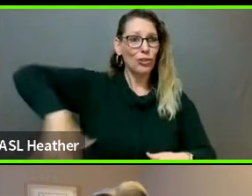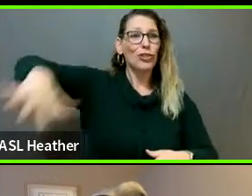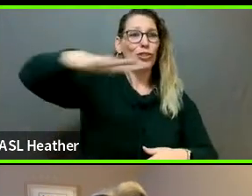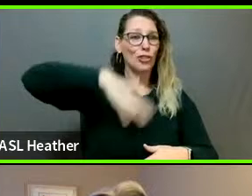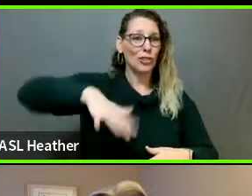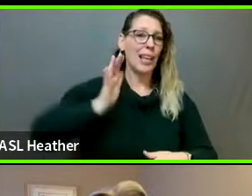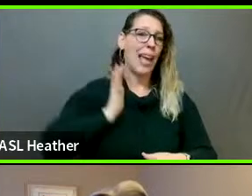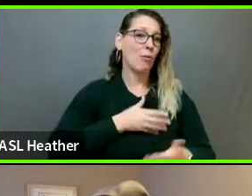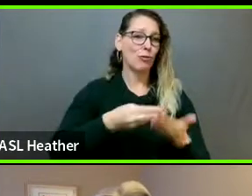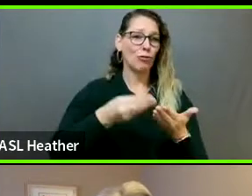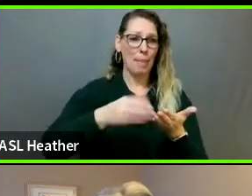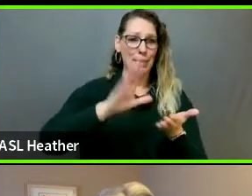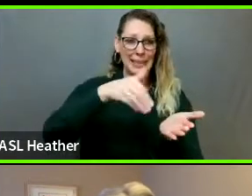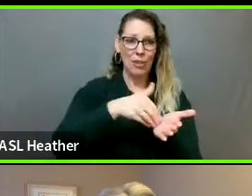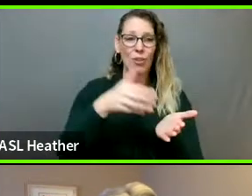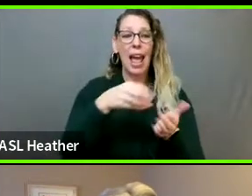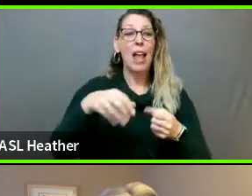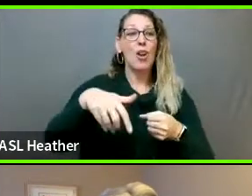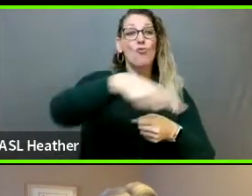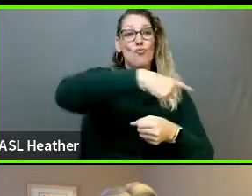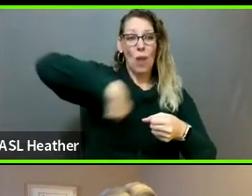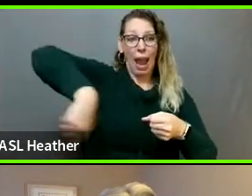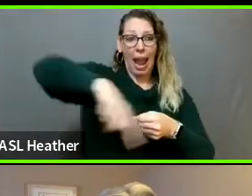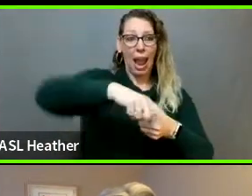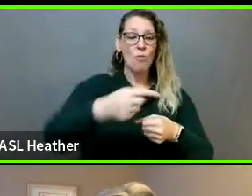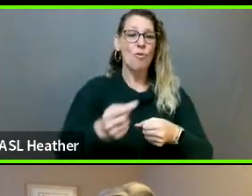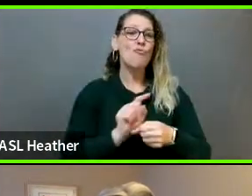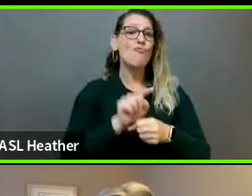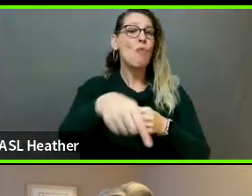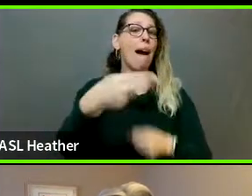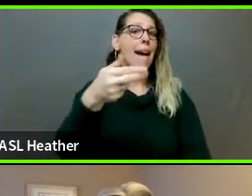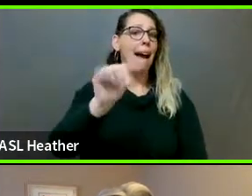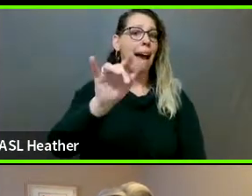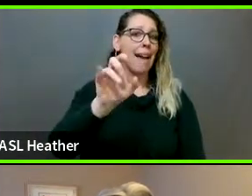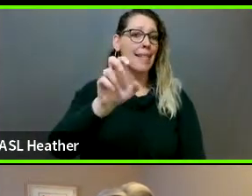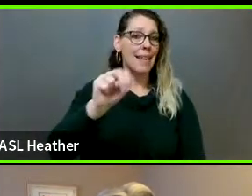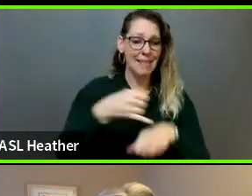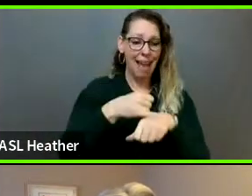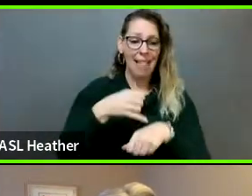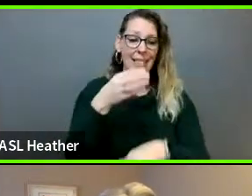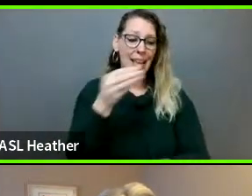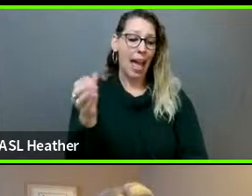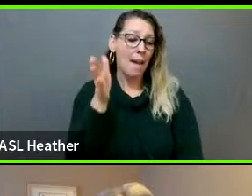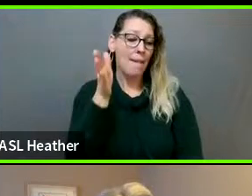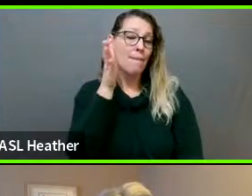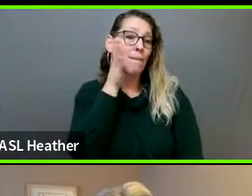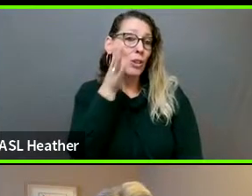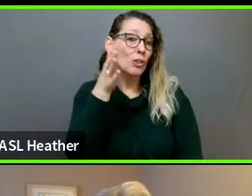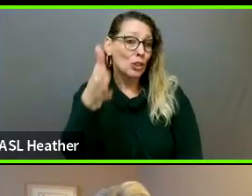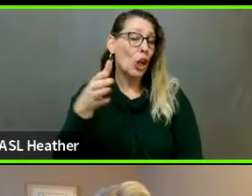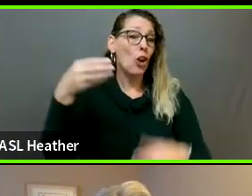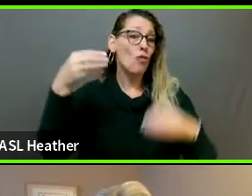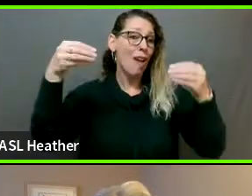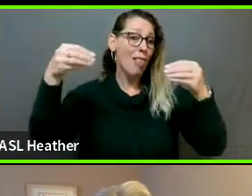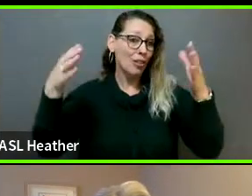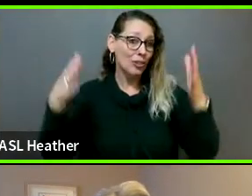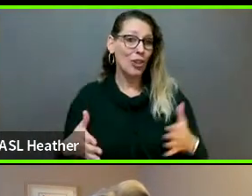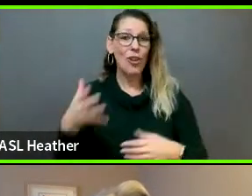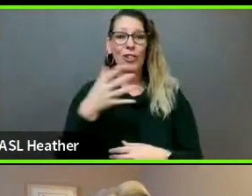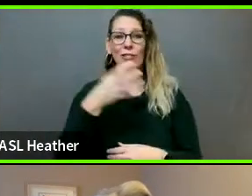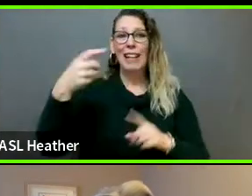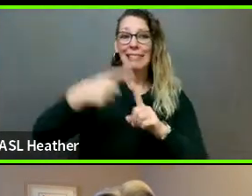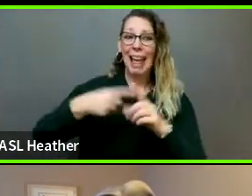center and around our shopping center across Hayden Island, as well as the future retailers and tenants